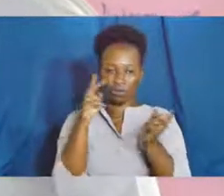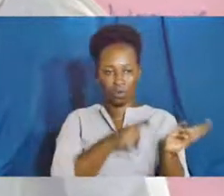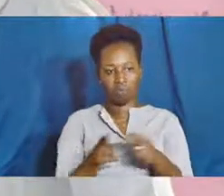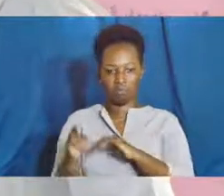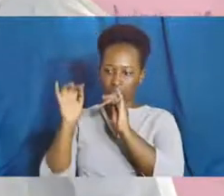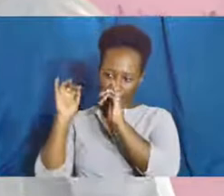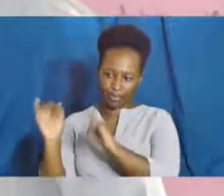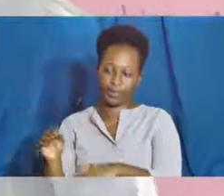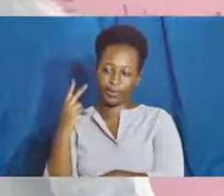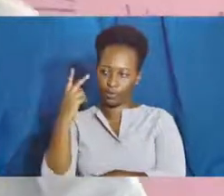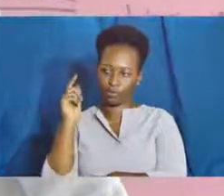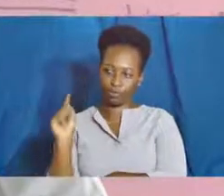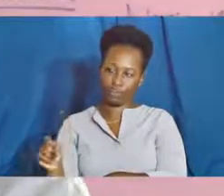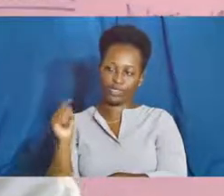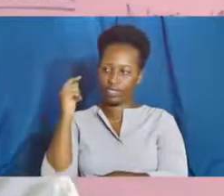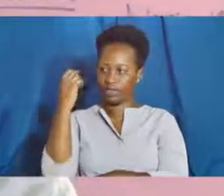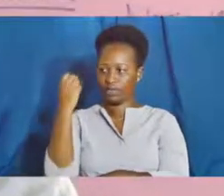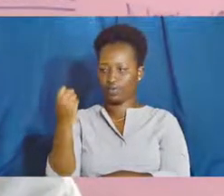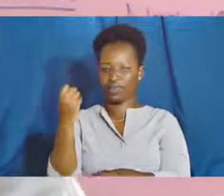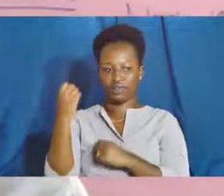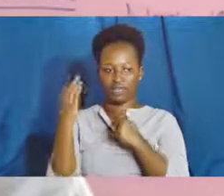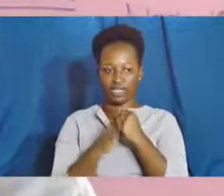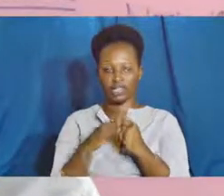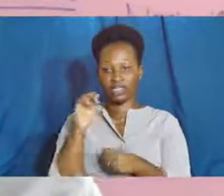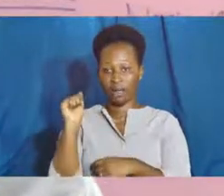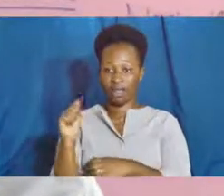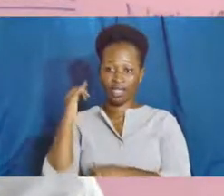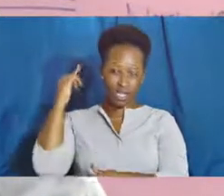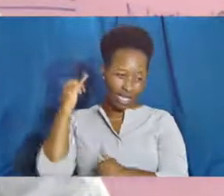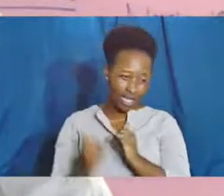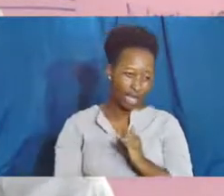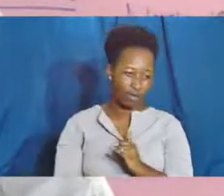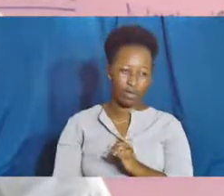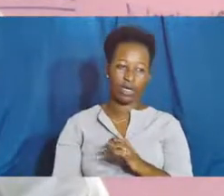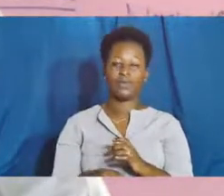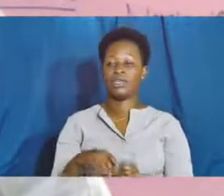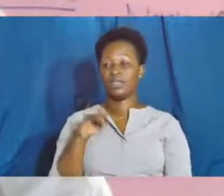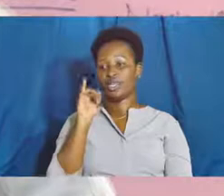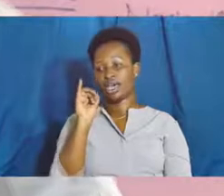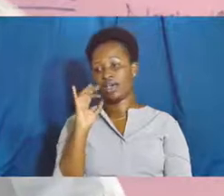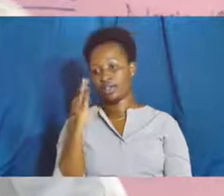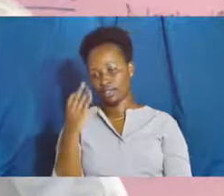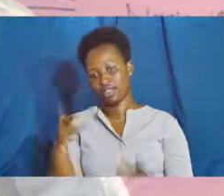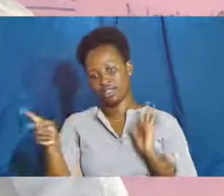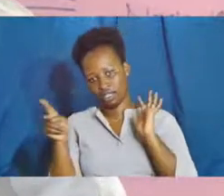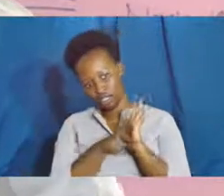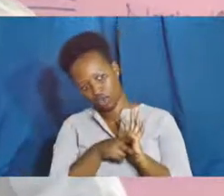58 ampere. And the last one is the I3, which is equal